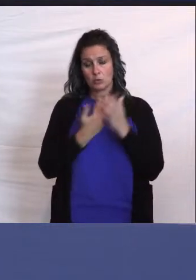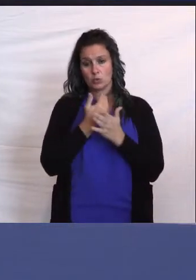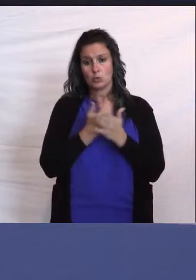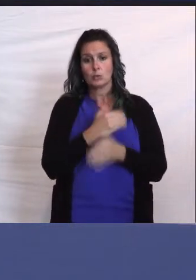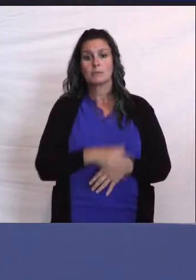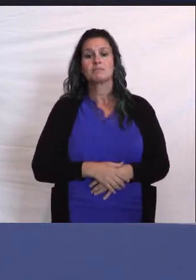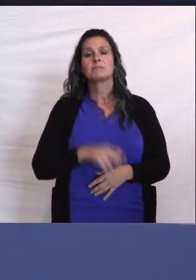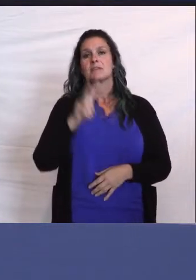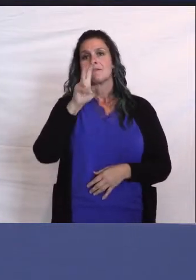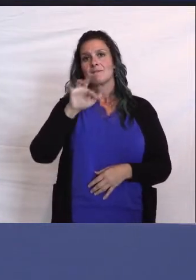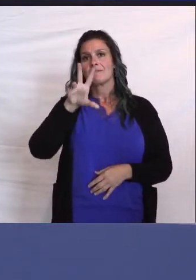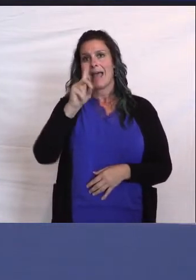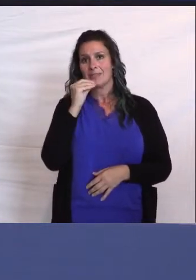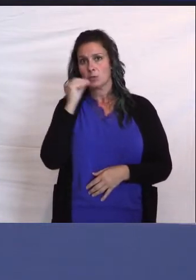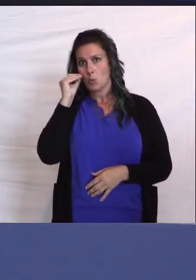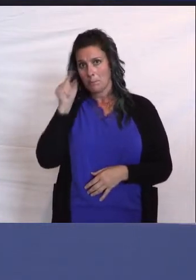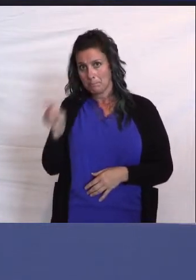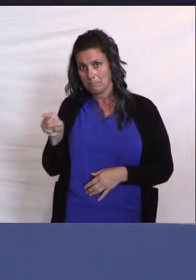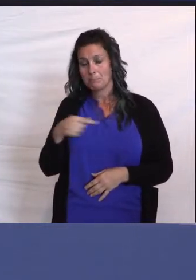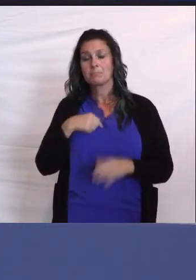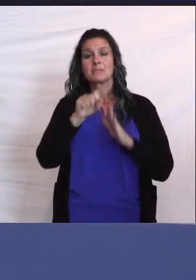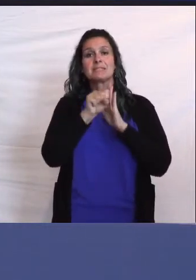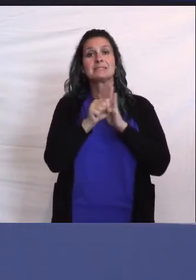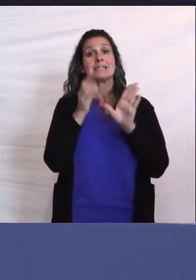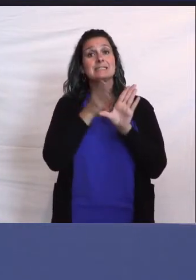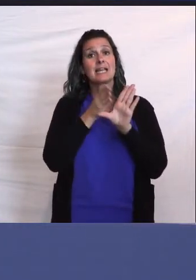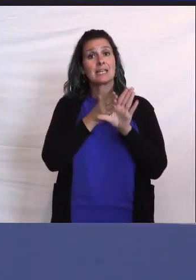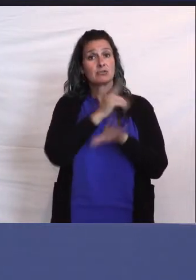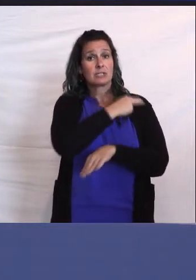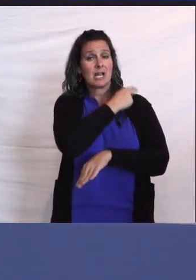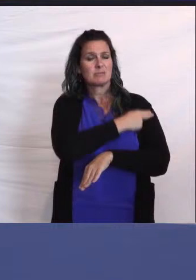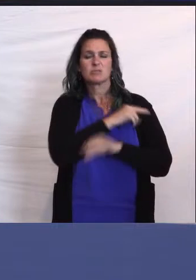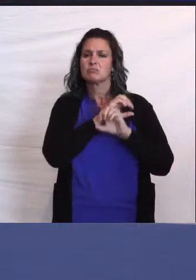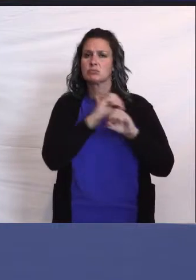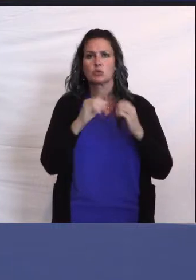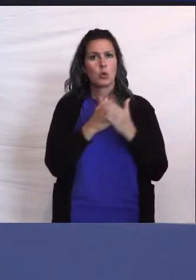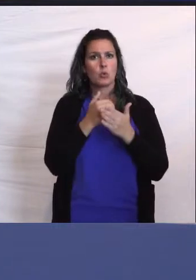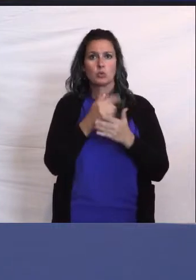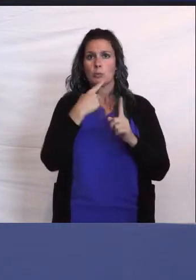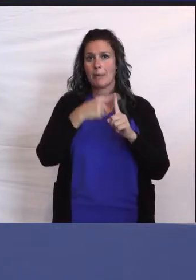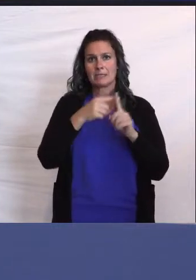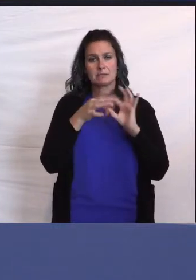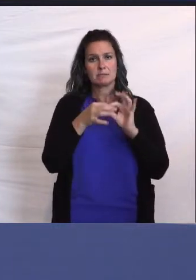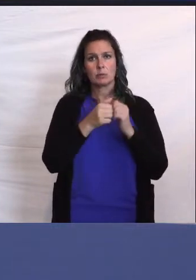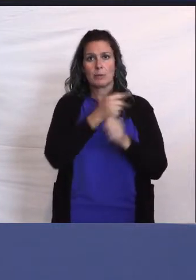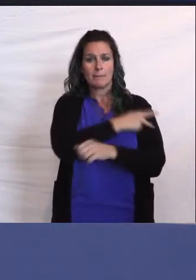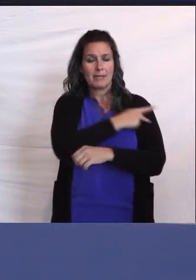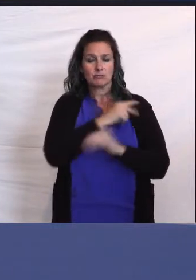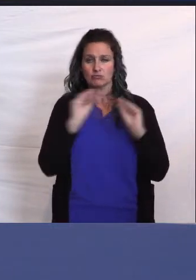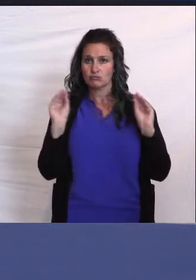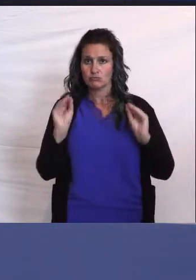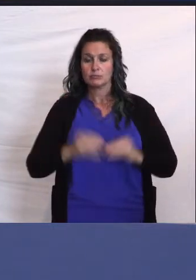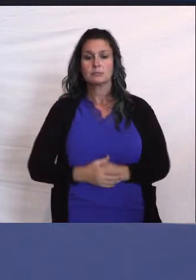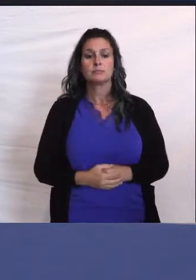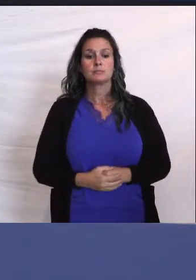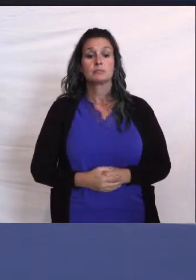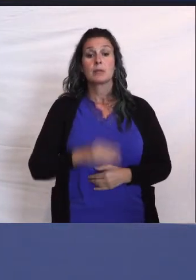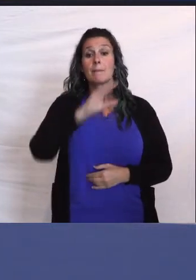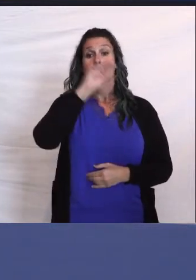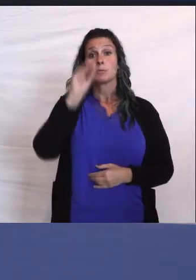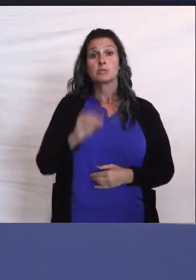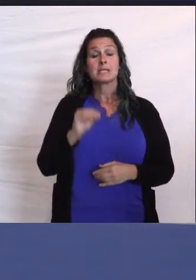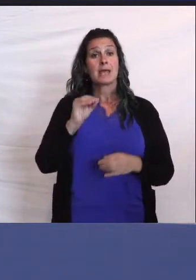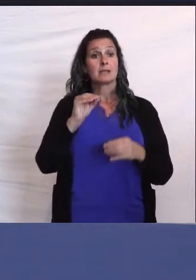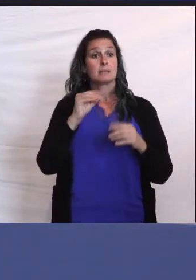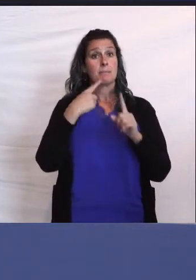in the Vineland home. And at the state psychiatric hospitals, no new cases among our patients. The percent positivity